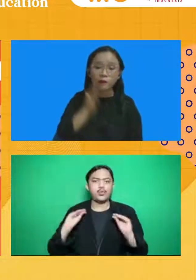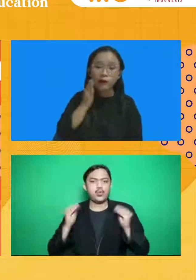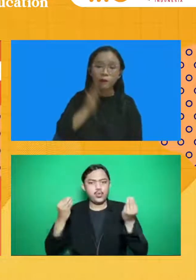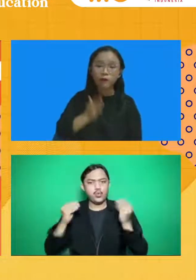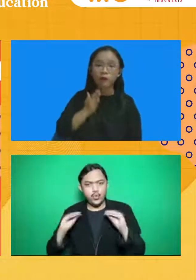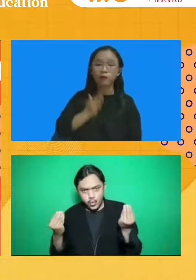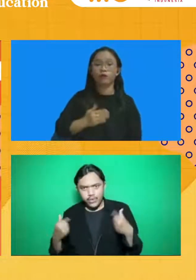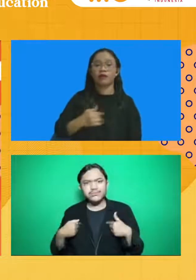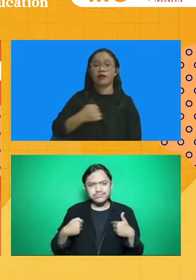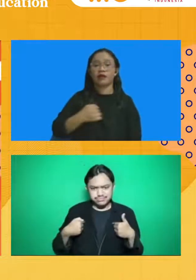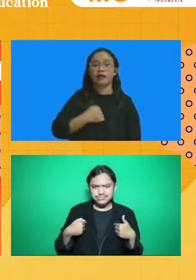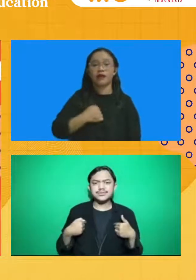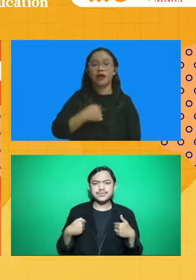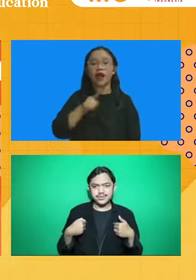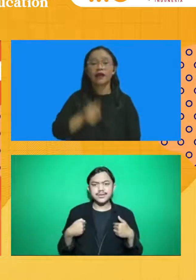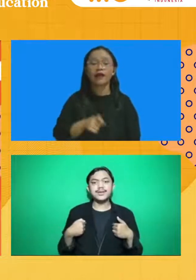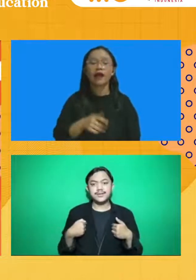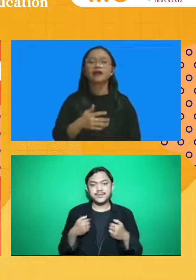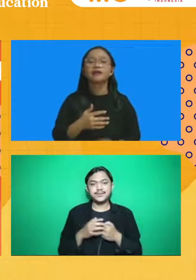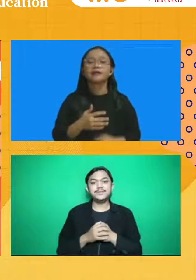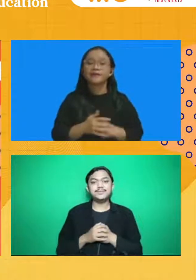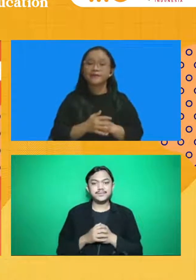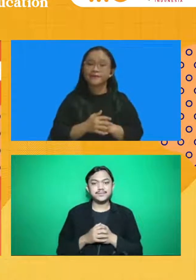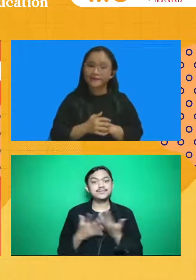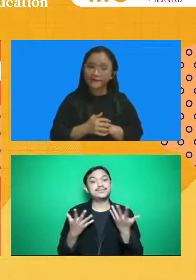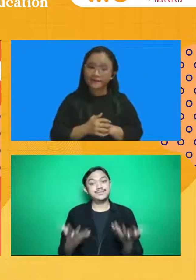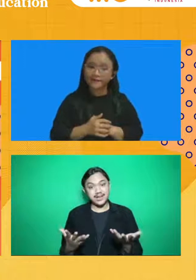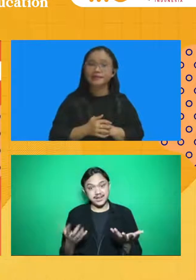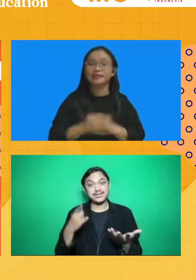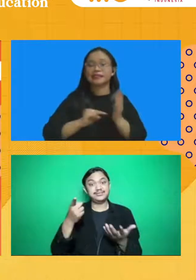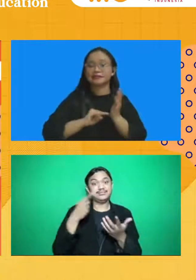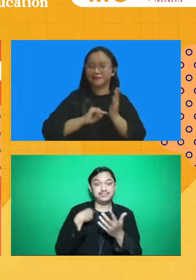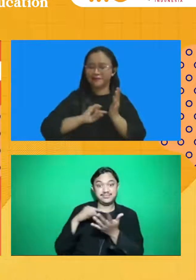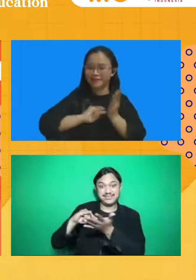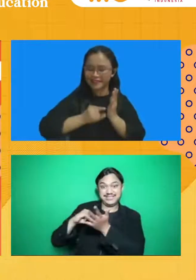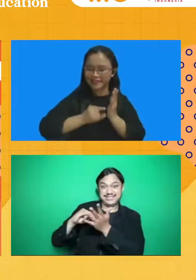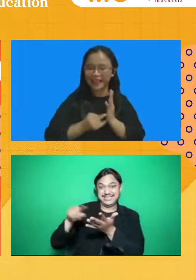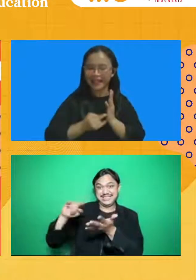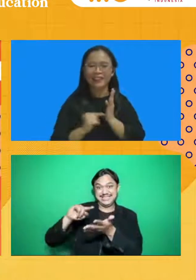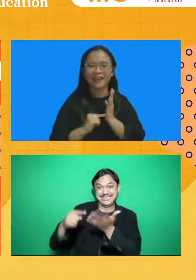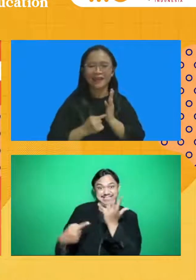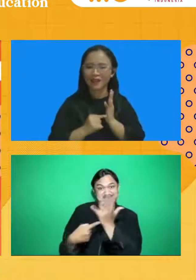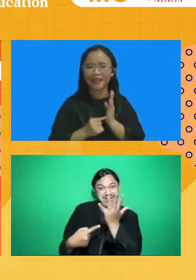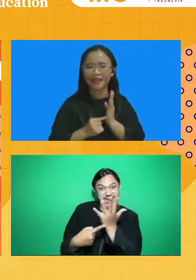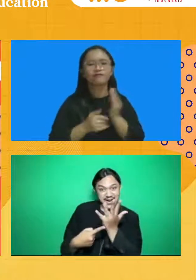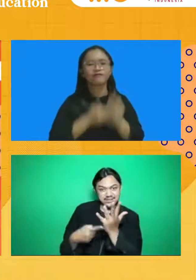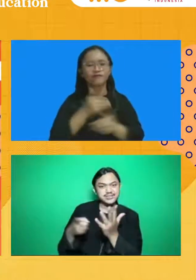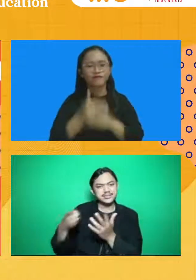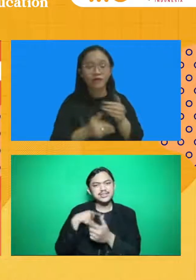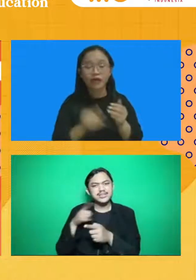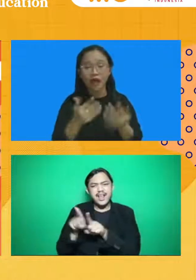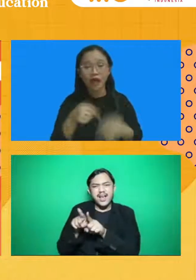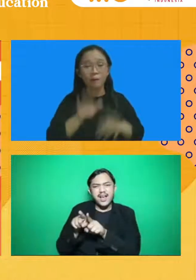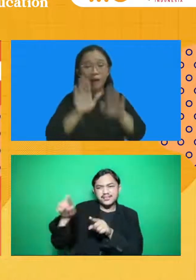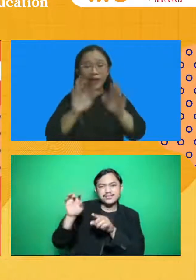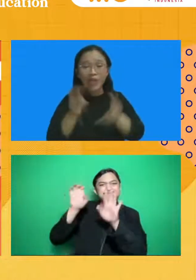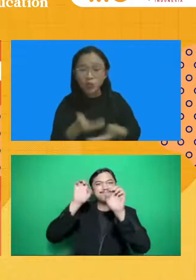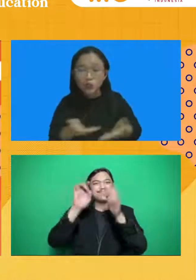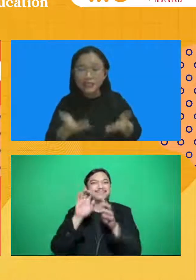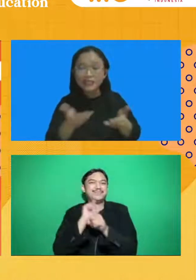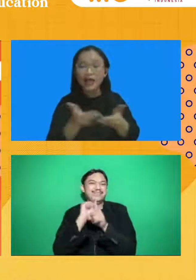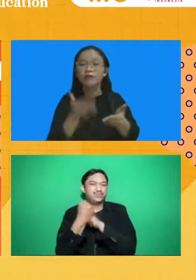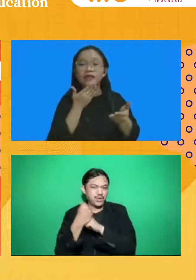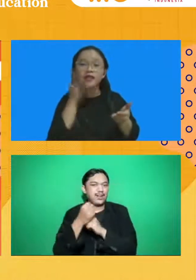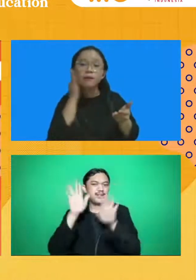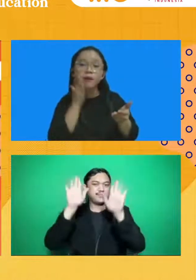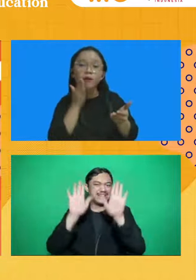digital technology. So that young people use digital media to create, share, and access sexual rights and reproductive health